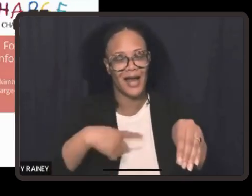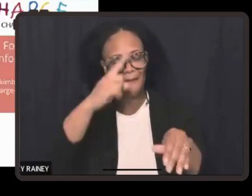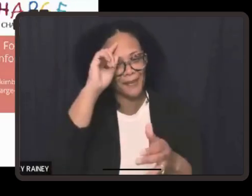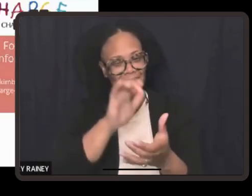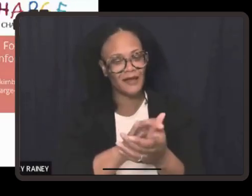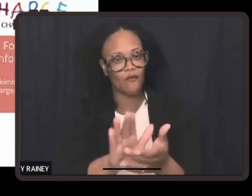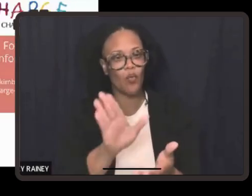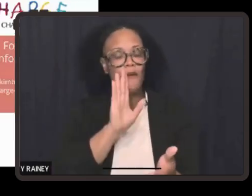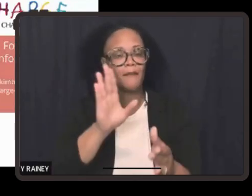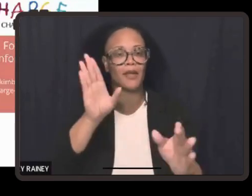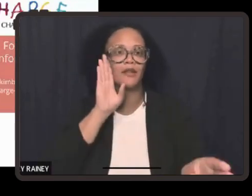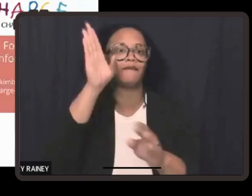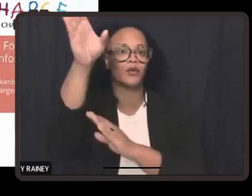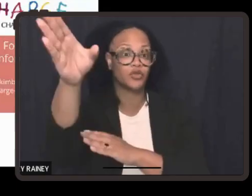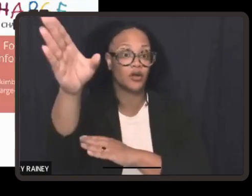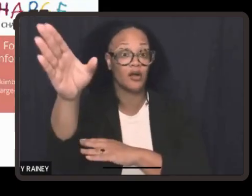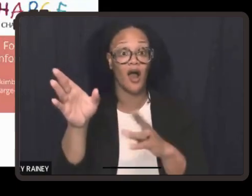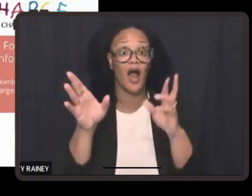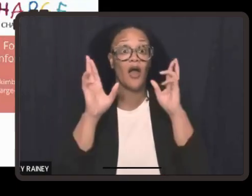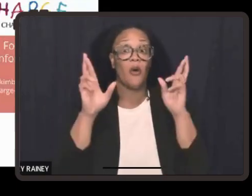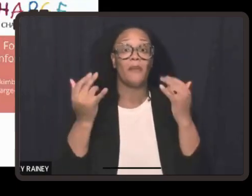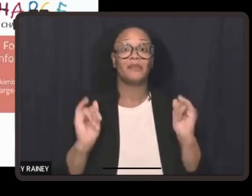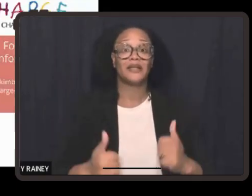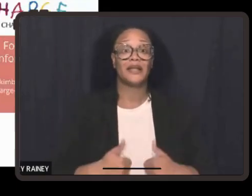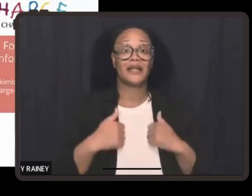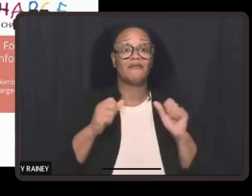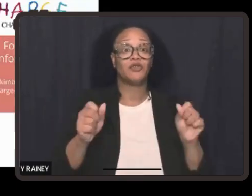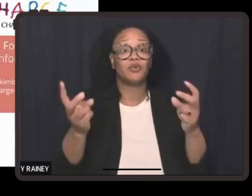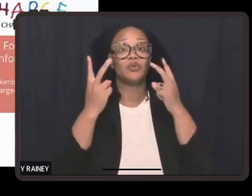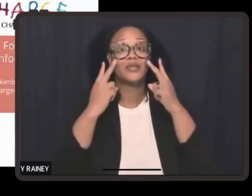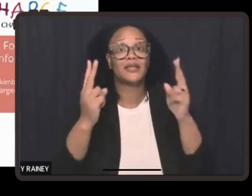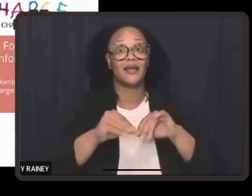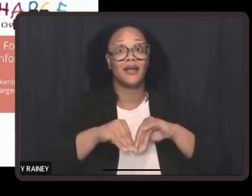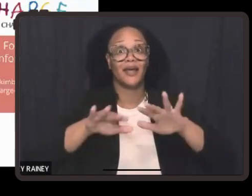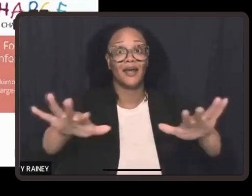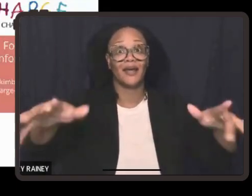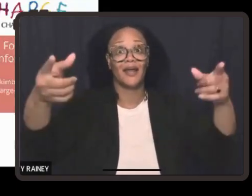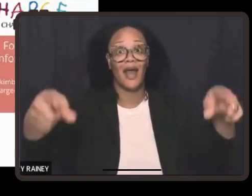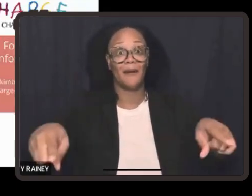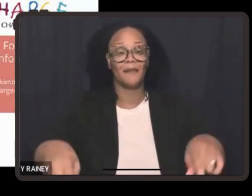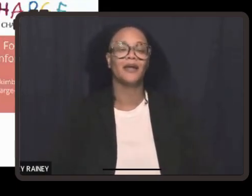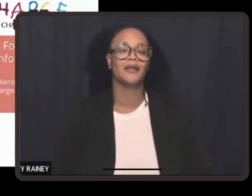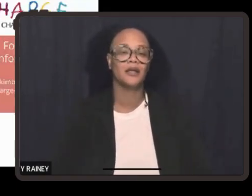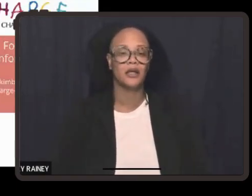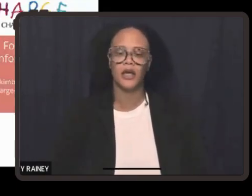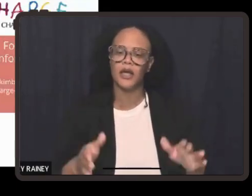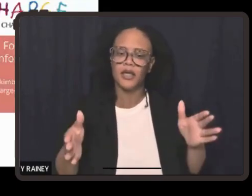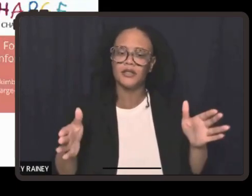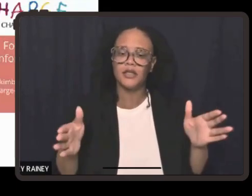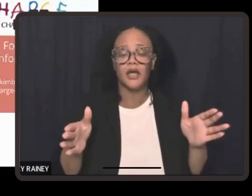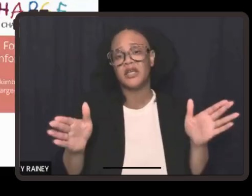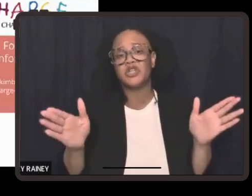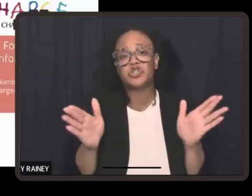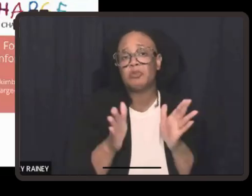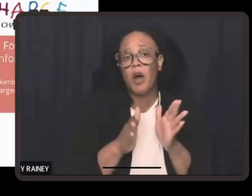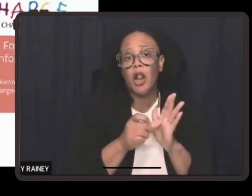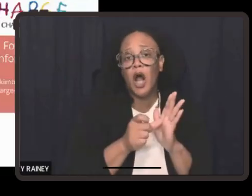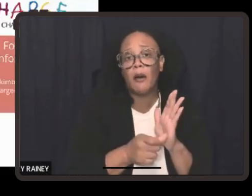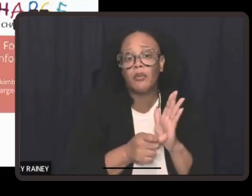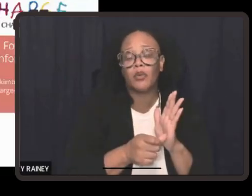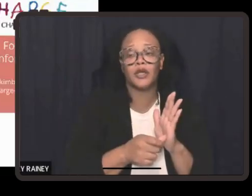see it. I hope I'm around to see more people. That, you know, it's such a small operation. It sounds horrible. It sounds, oh my God,